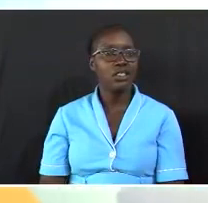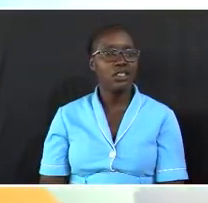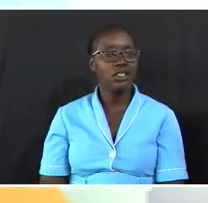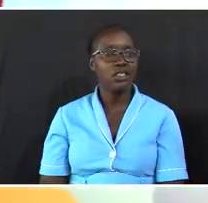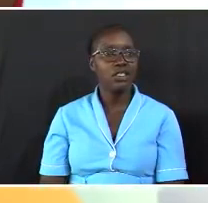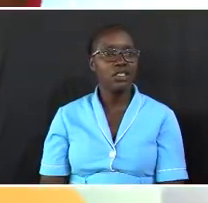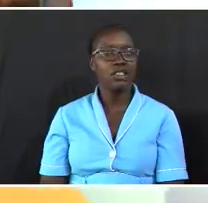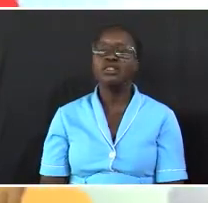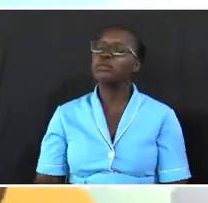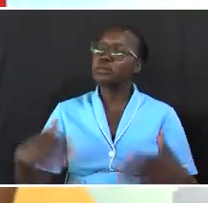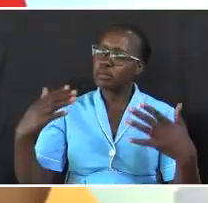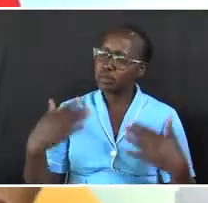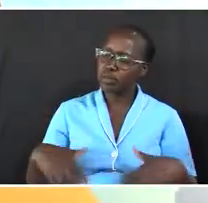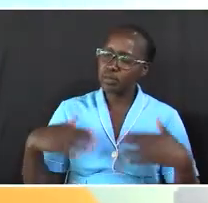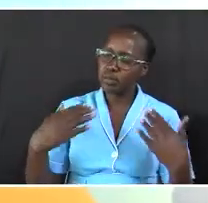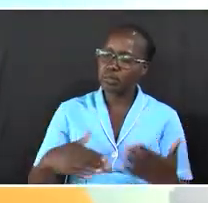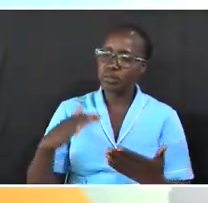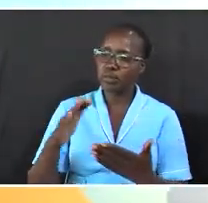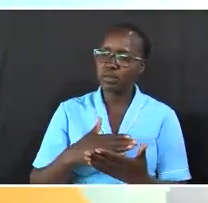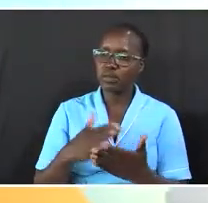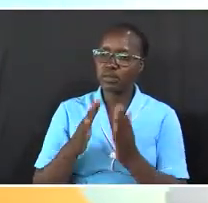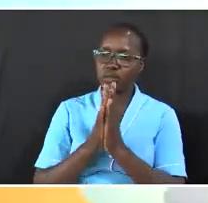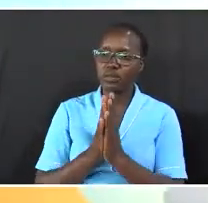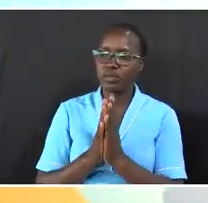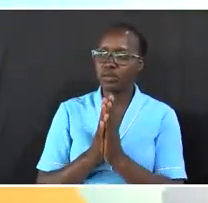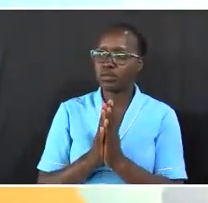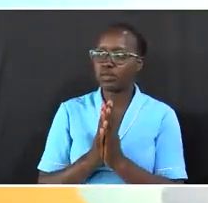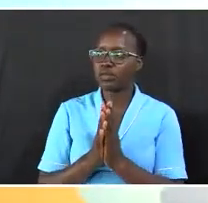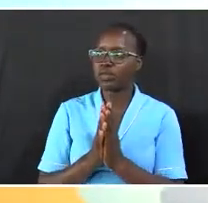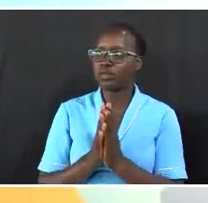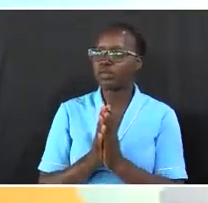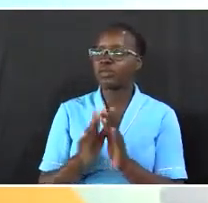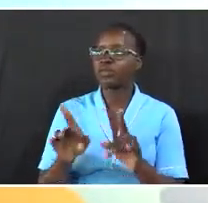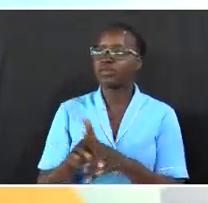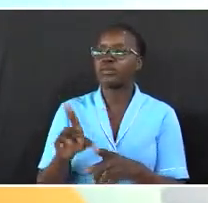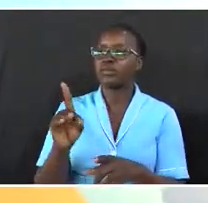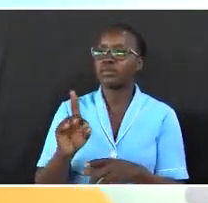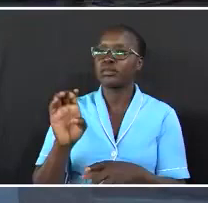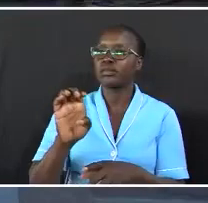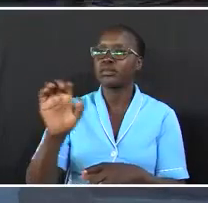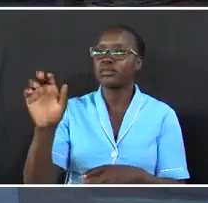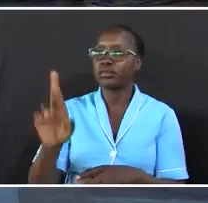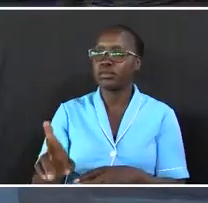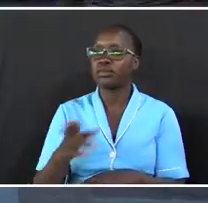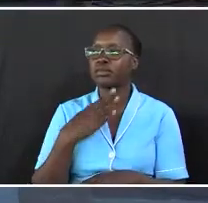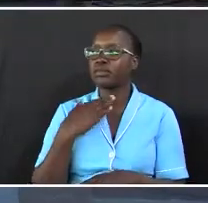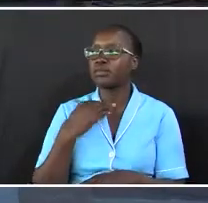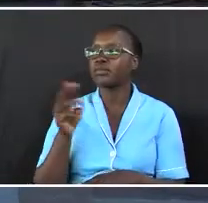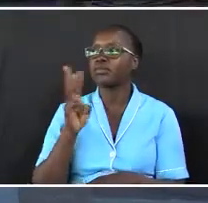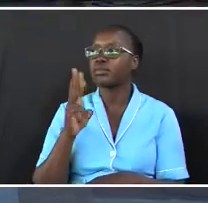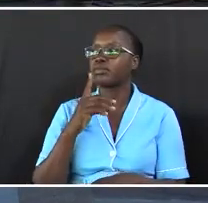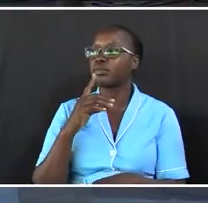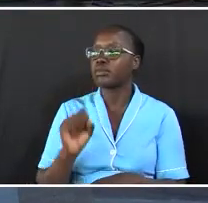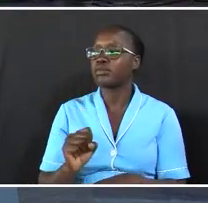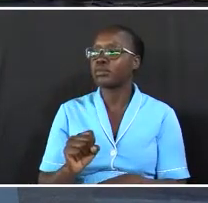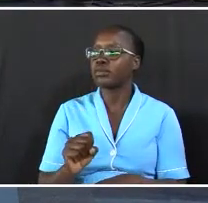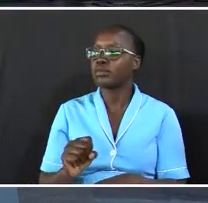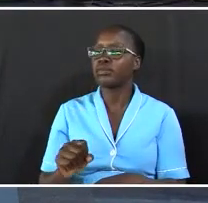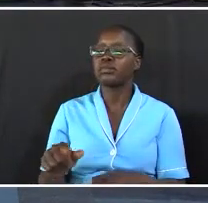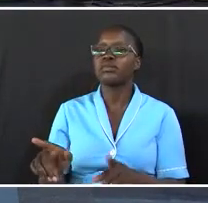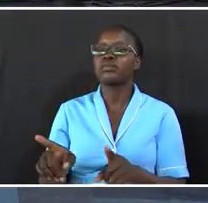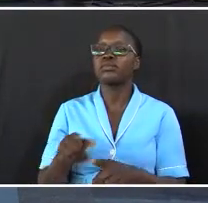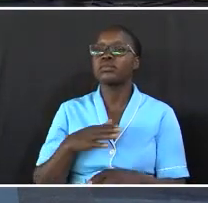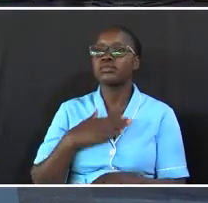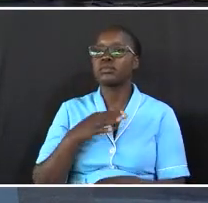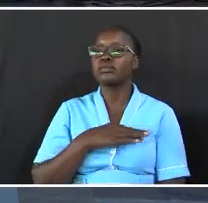It's a wonderful song. It is a prayer that as the deer panteth for the water, so does my